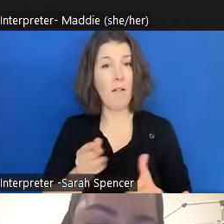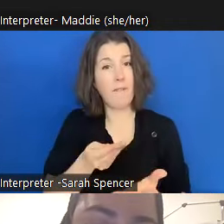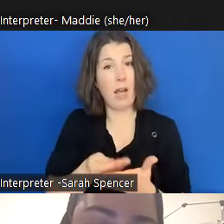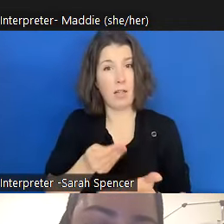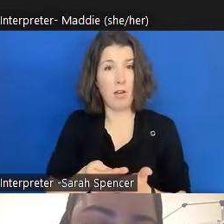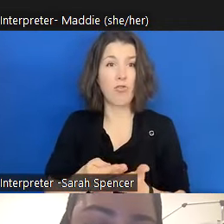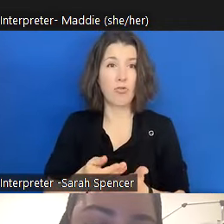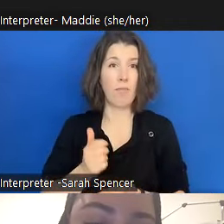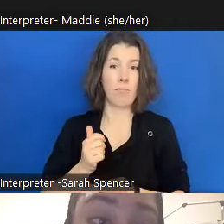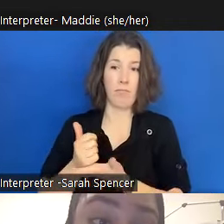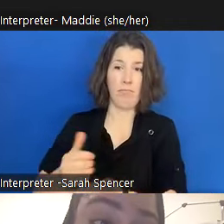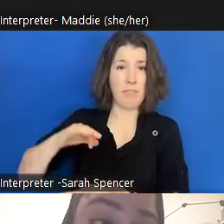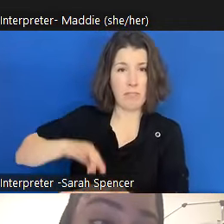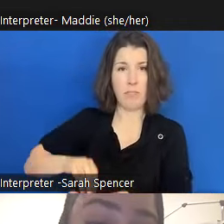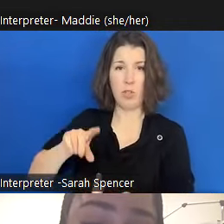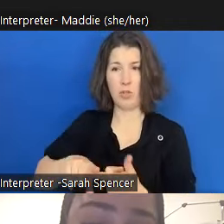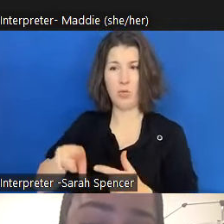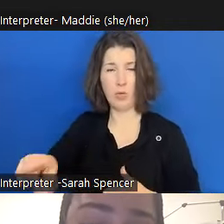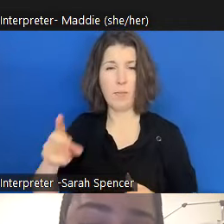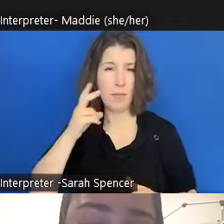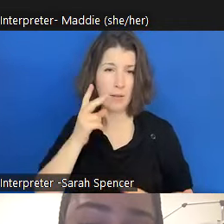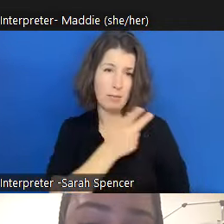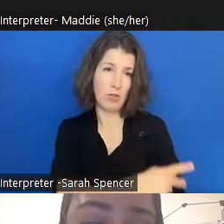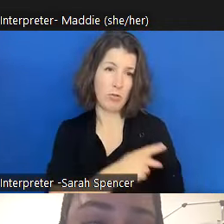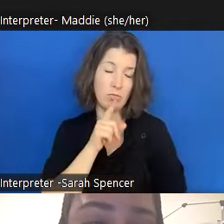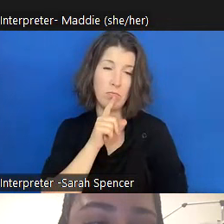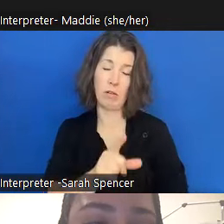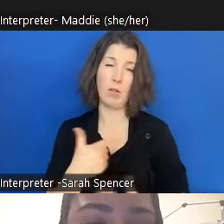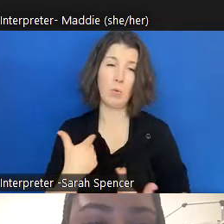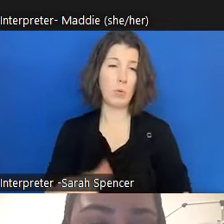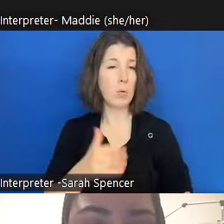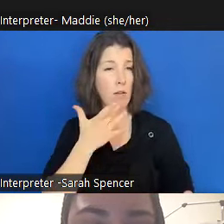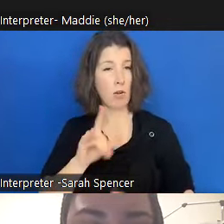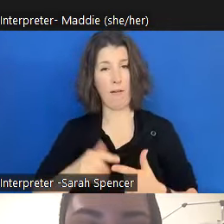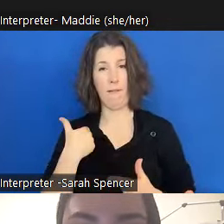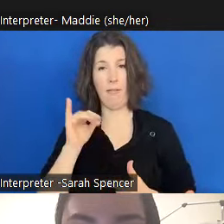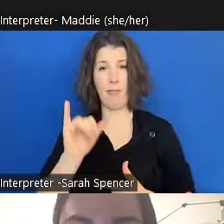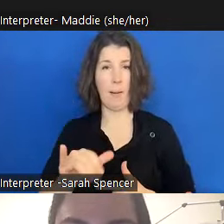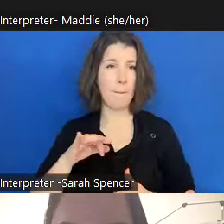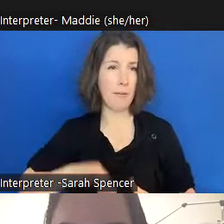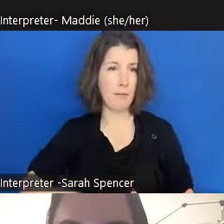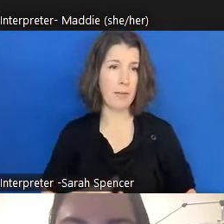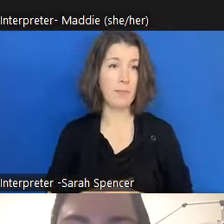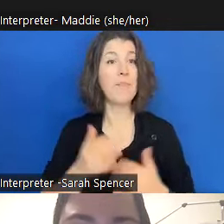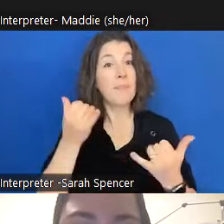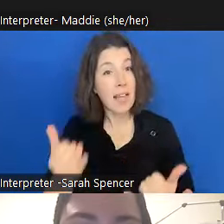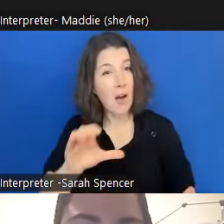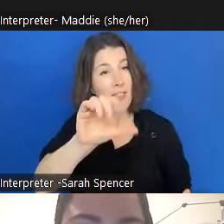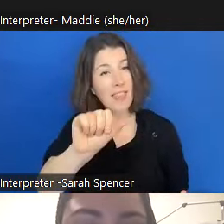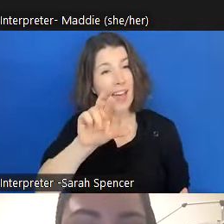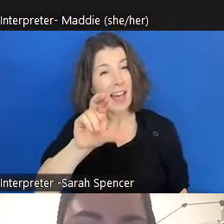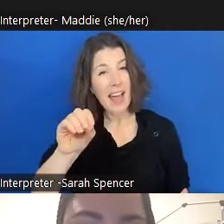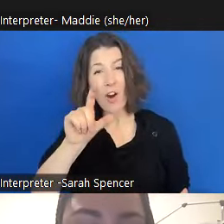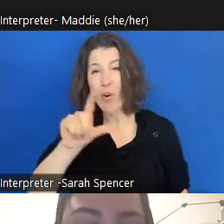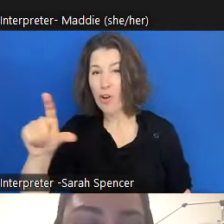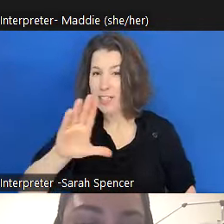patients, and we're very lucky to have that. So skipping over to the Carroll Center, this is a